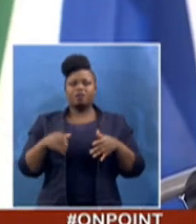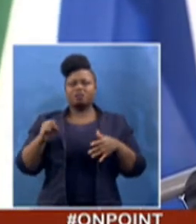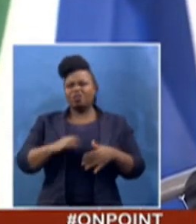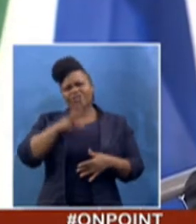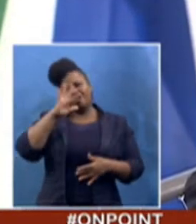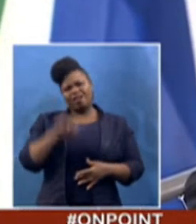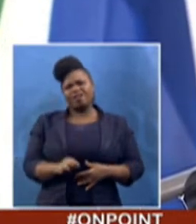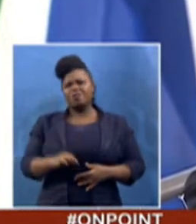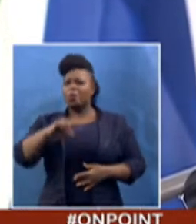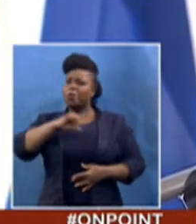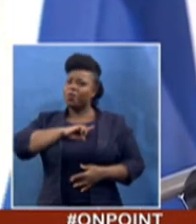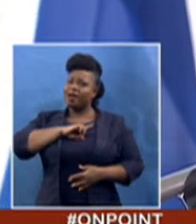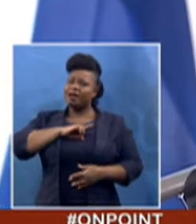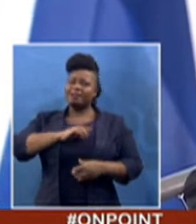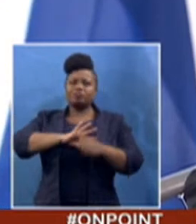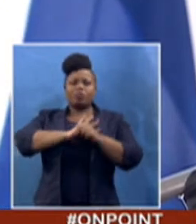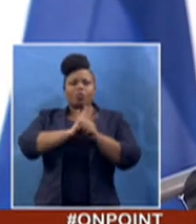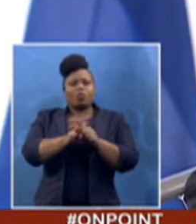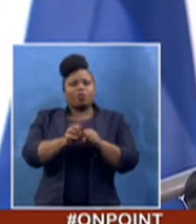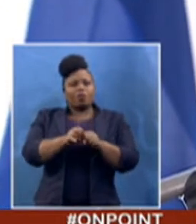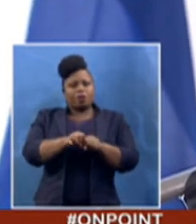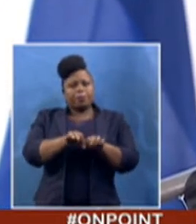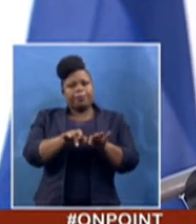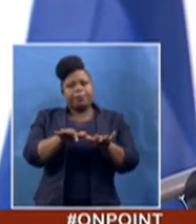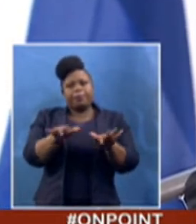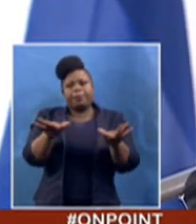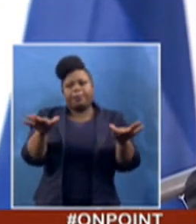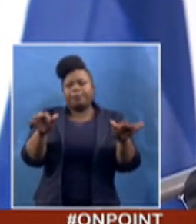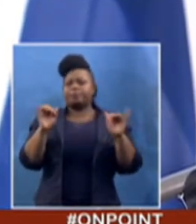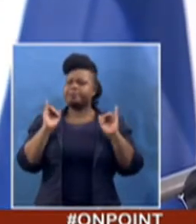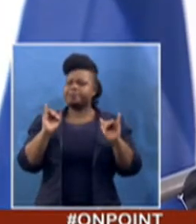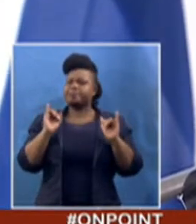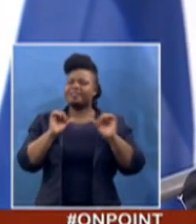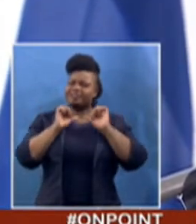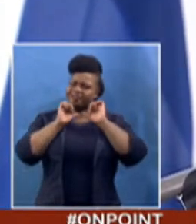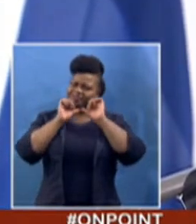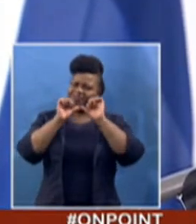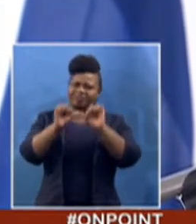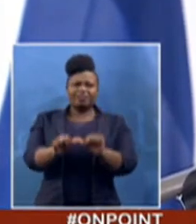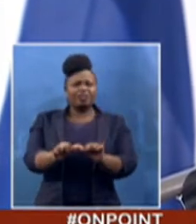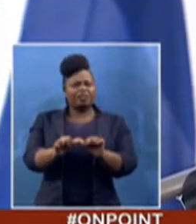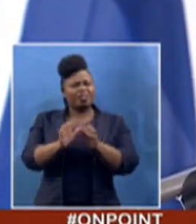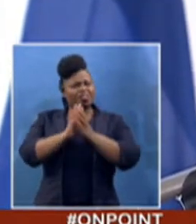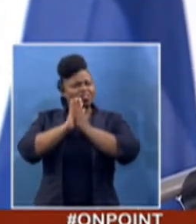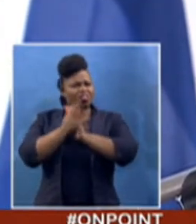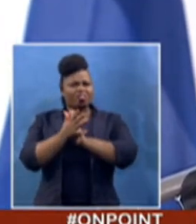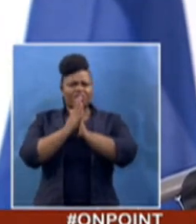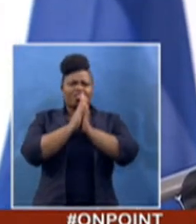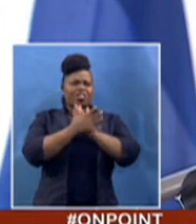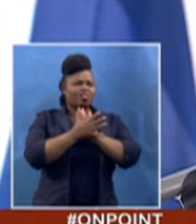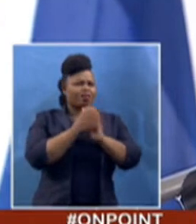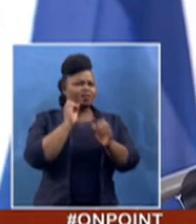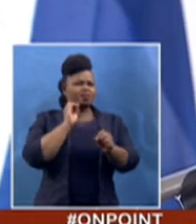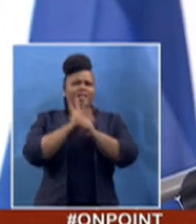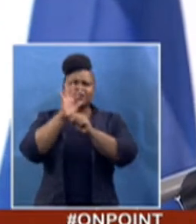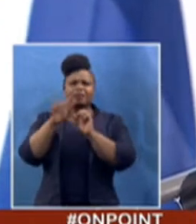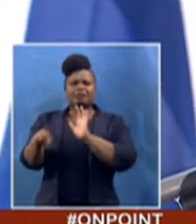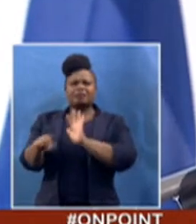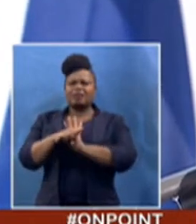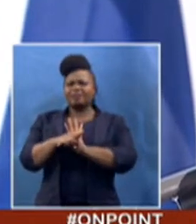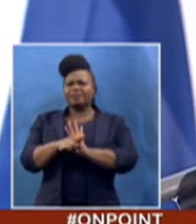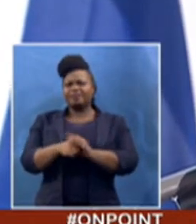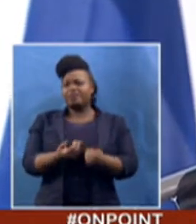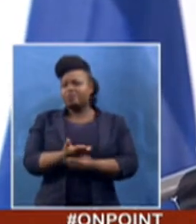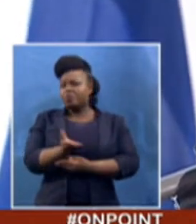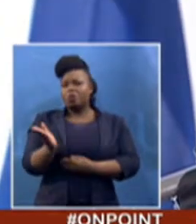The COVID-19 pandemic continues to have a devastating impact, not only